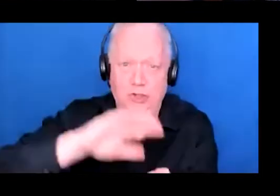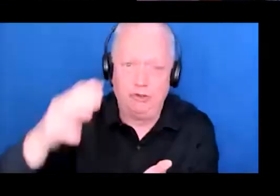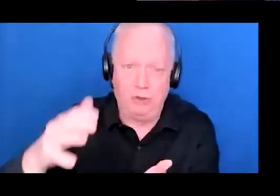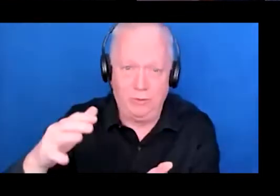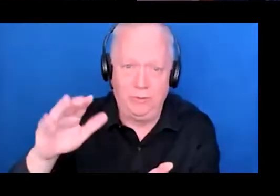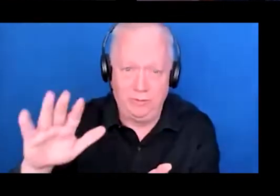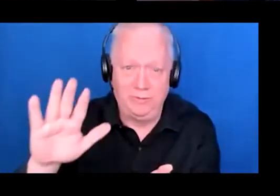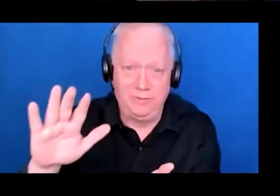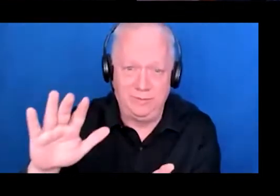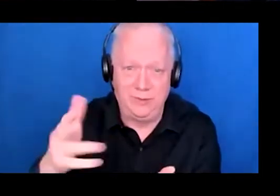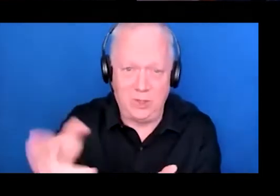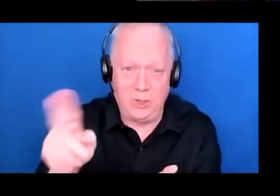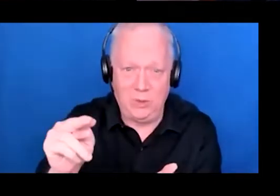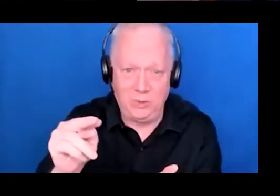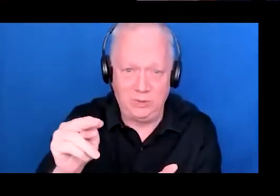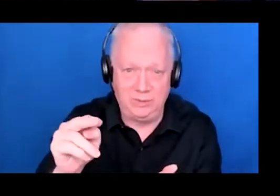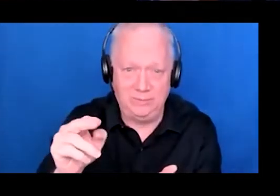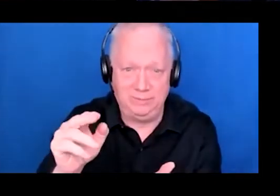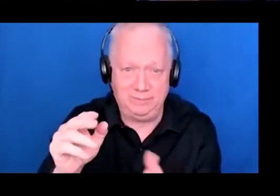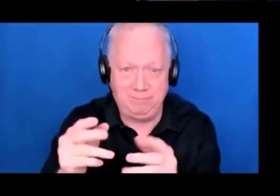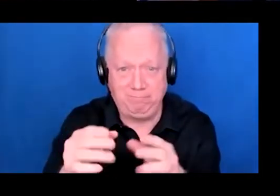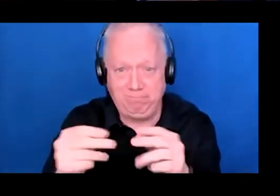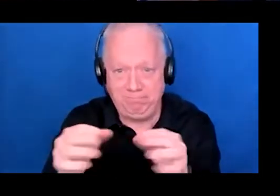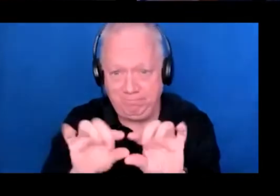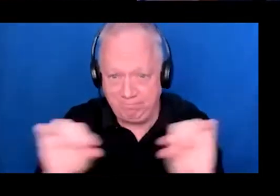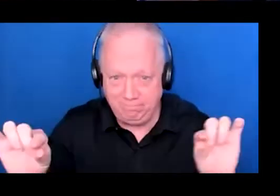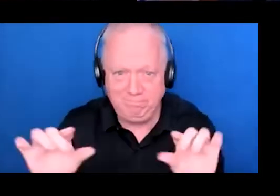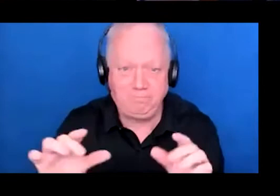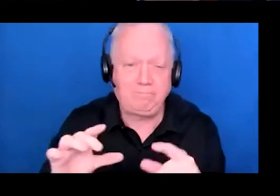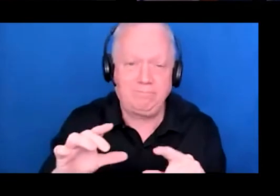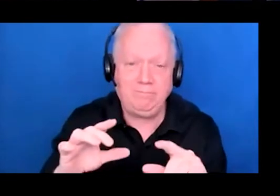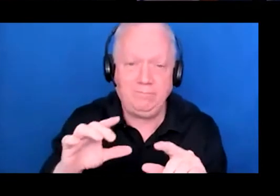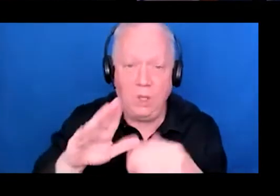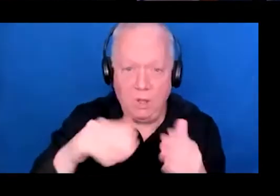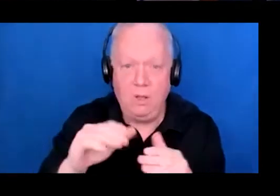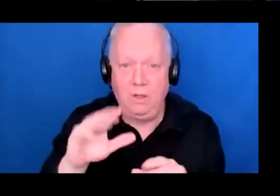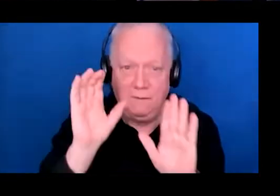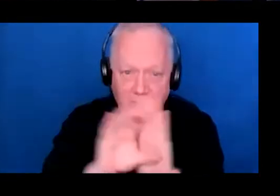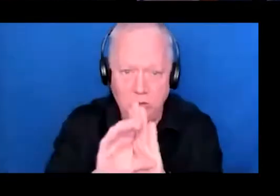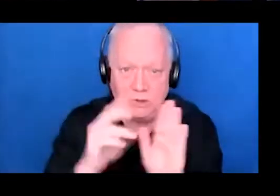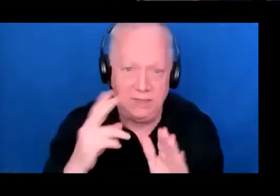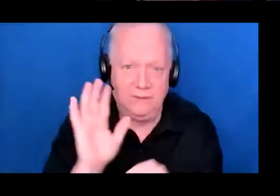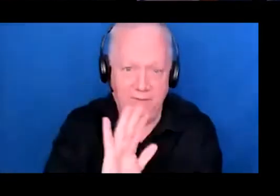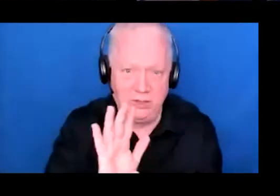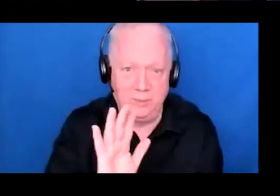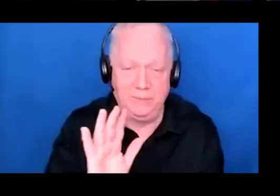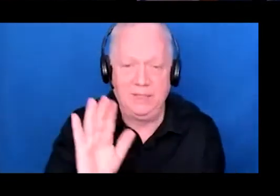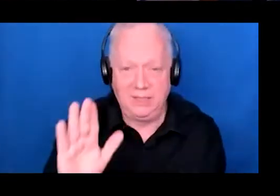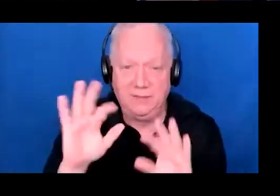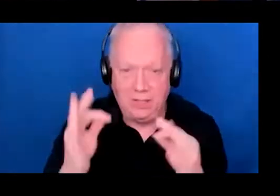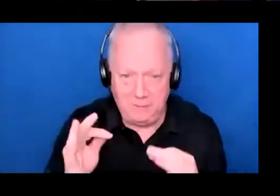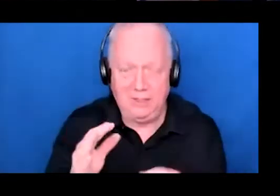of media for us to work with. You know, all of the photos you see in the film of his